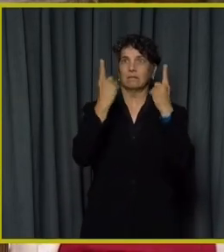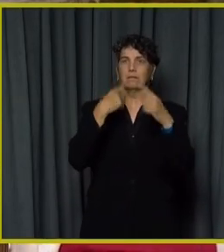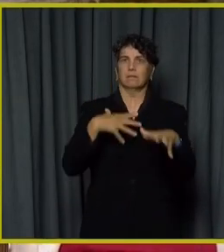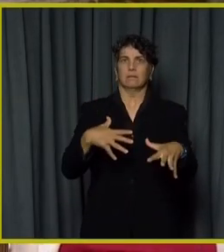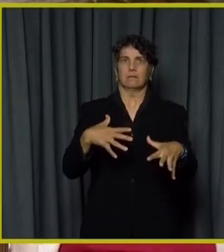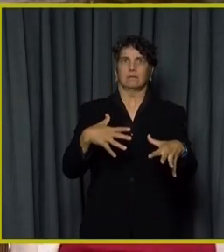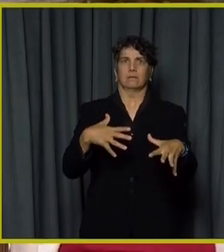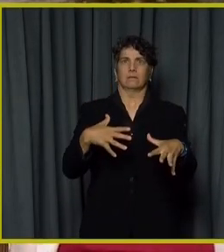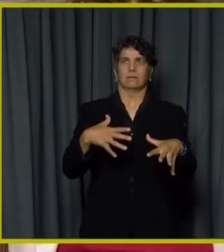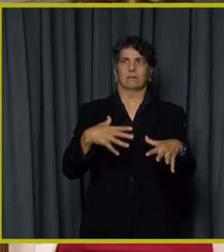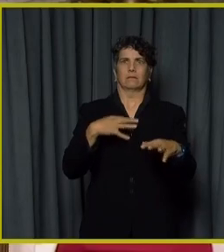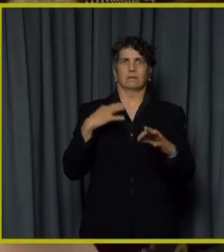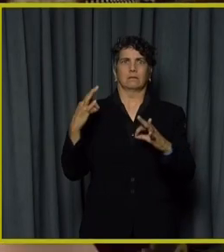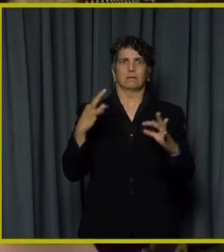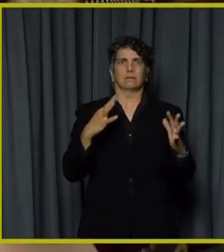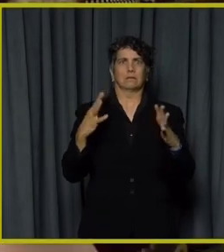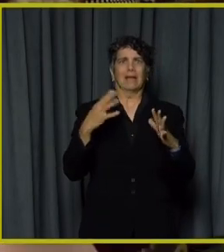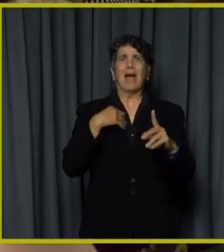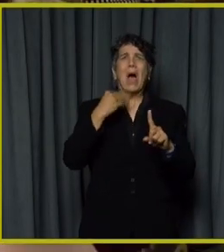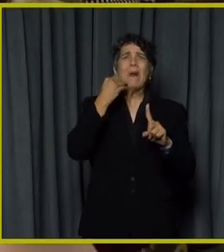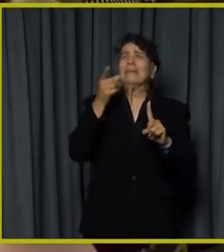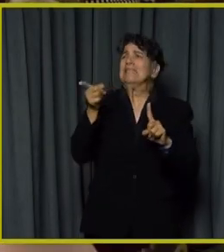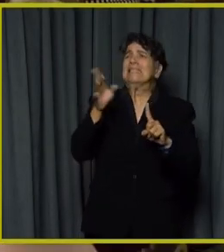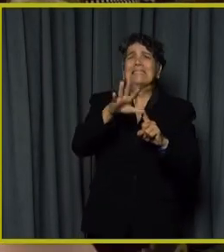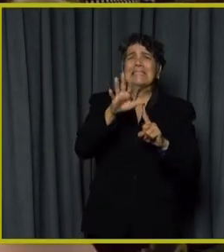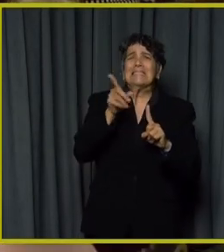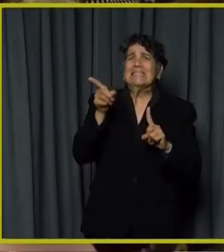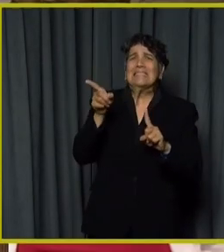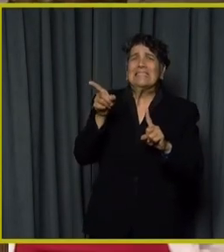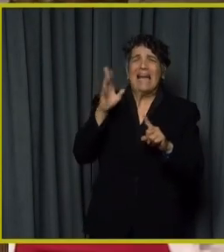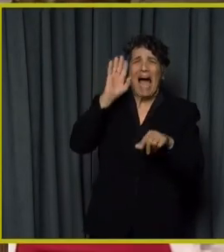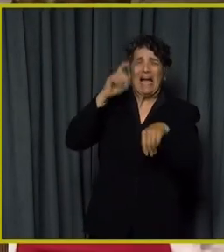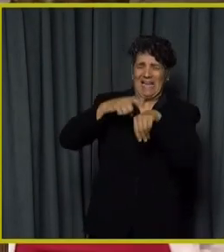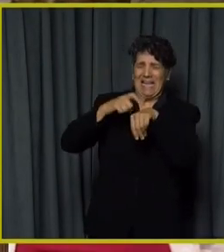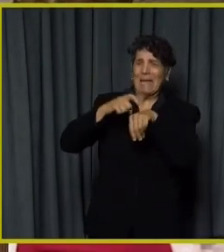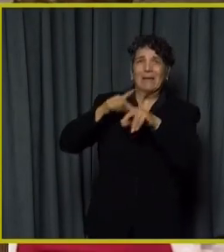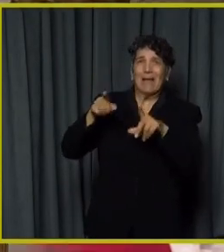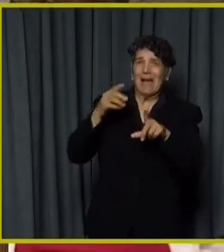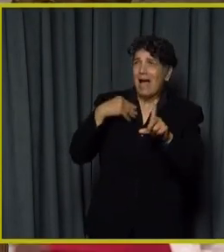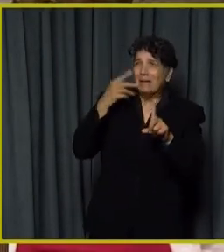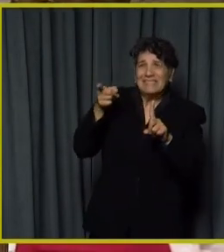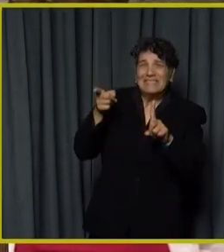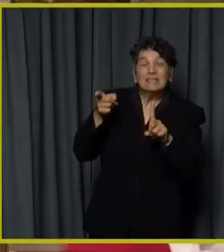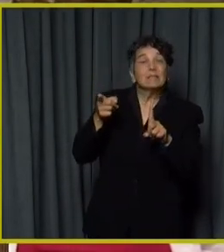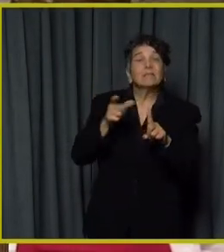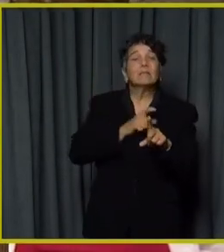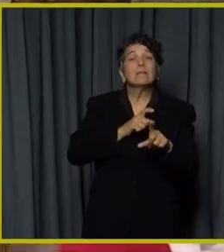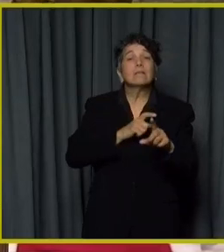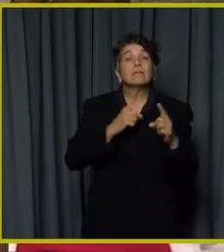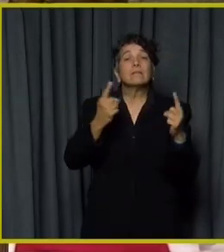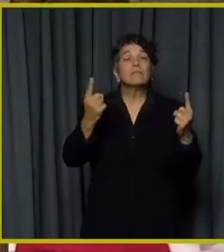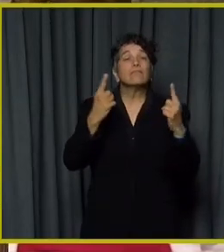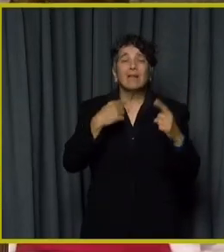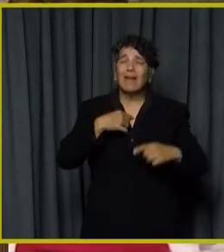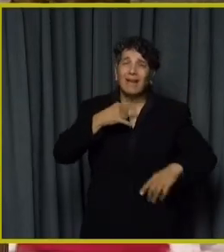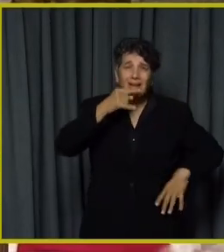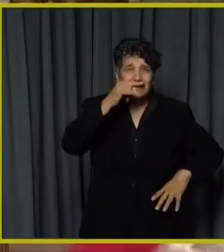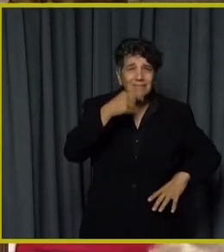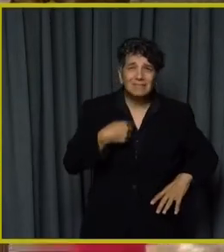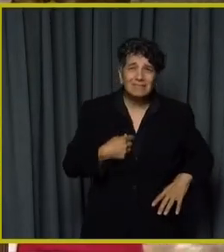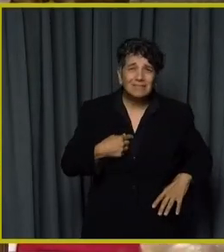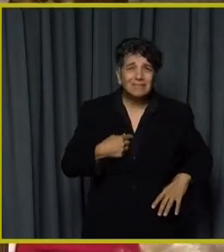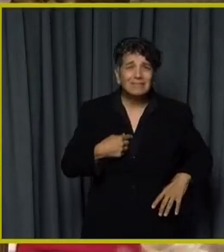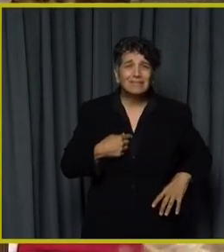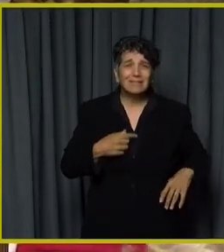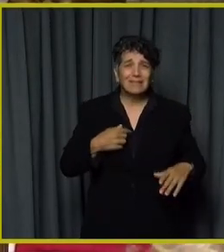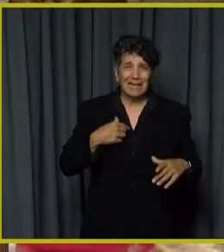three blocks from my home. I'm a young guy. I'm from the street. And when they approached me,